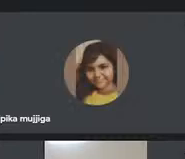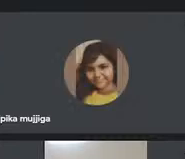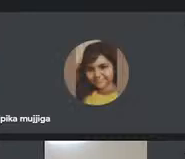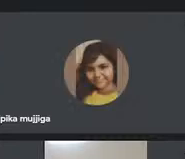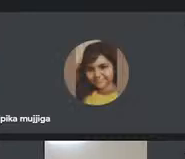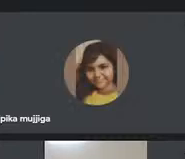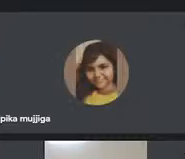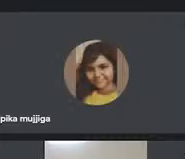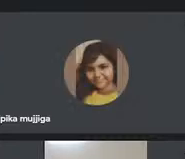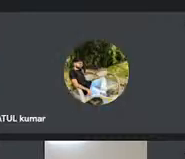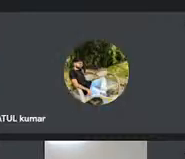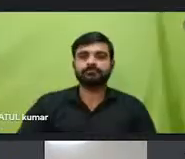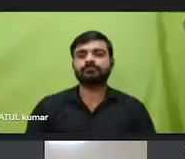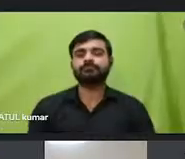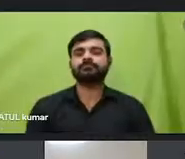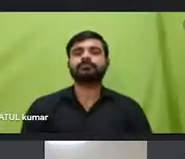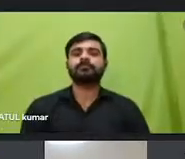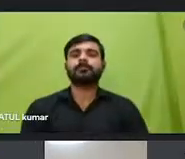one.